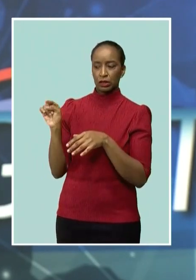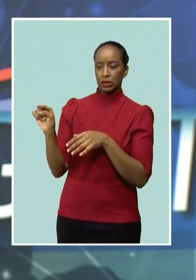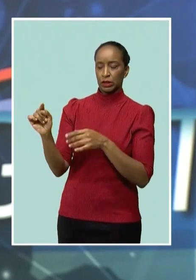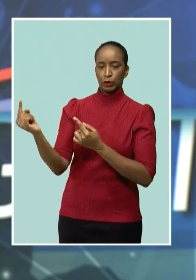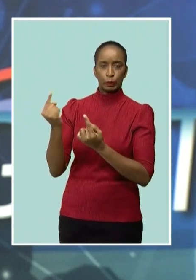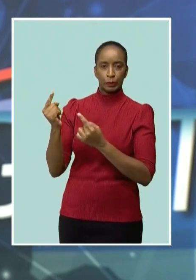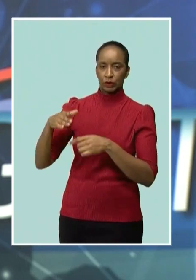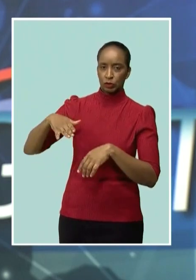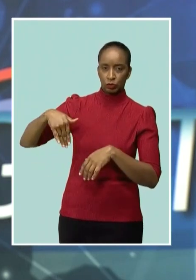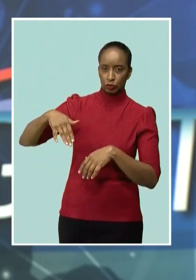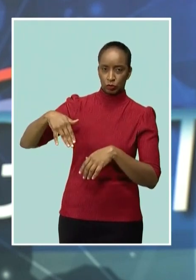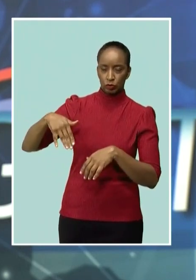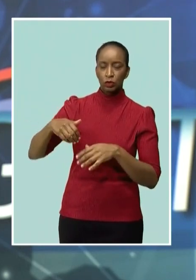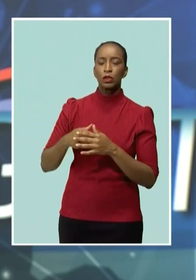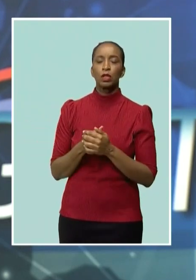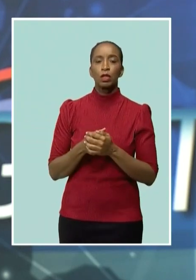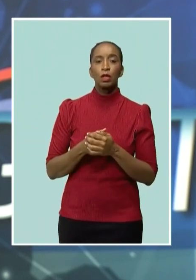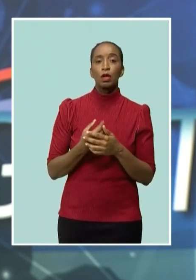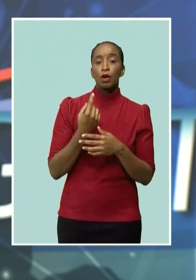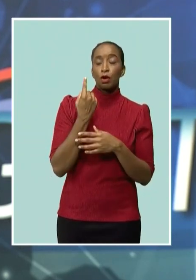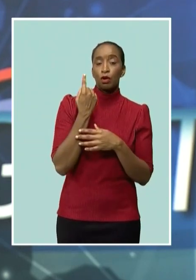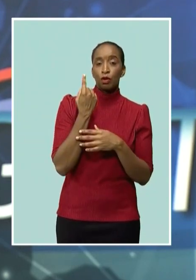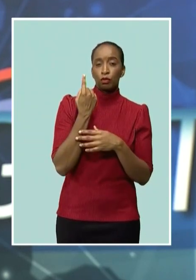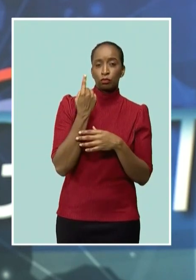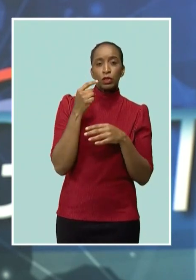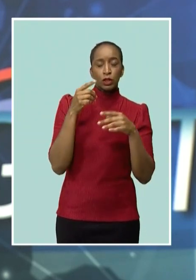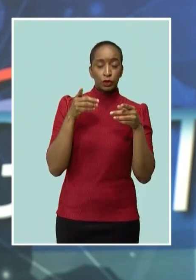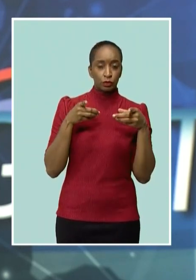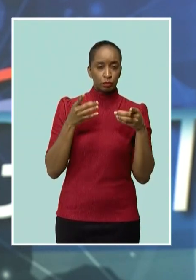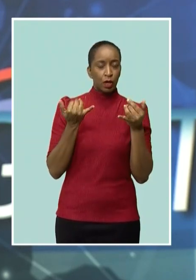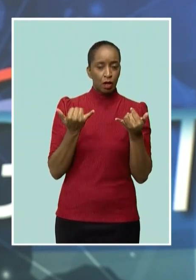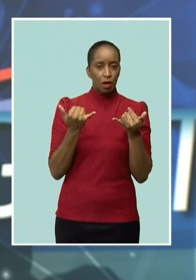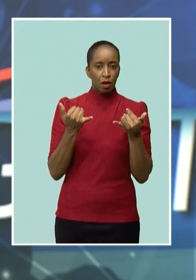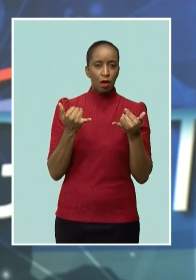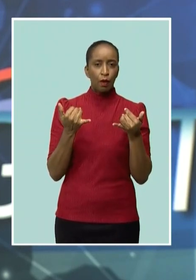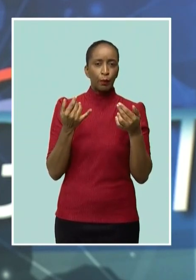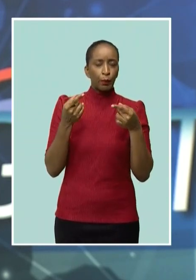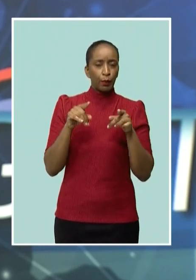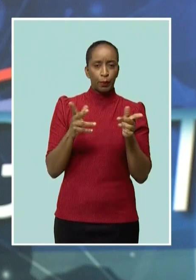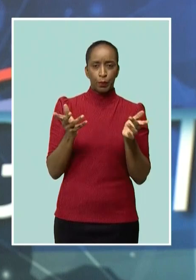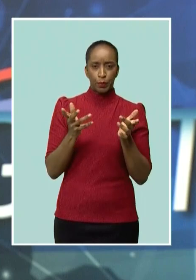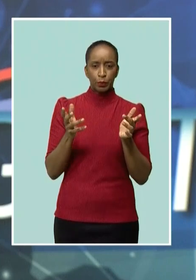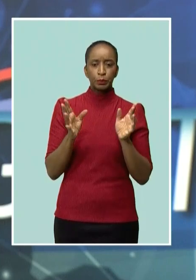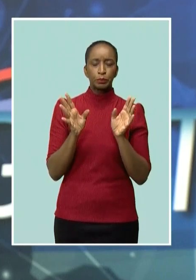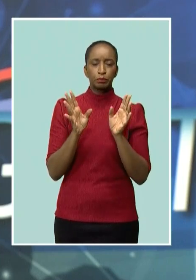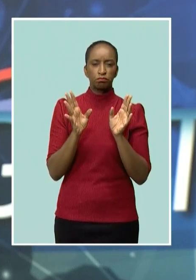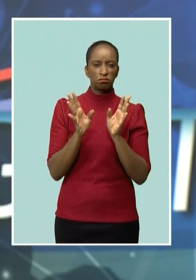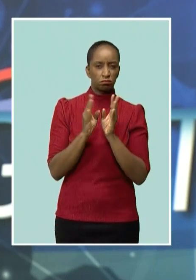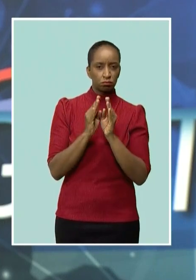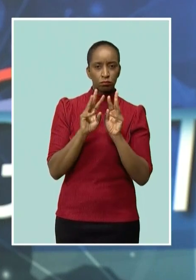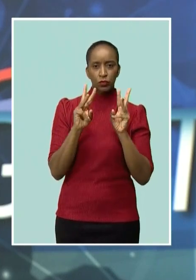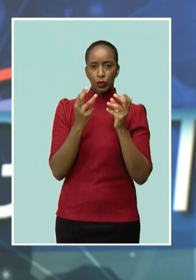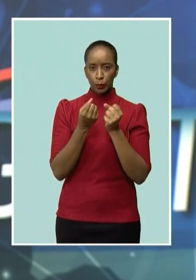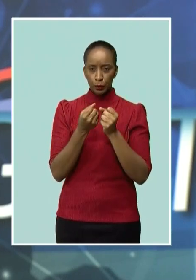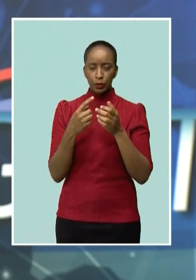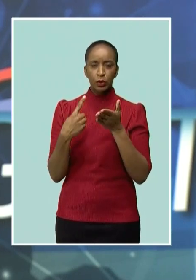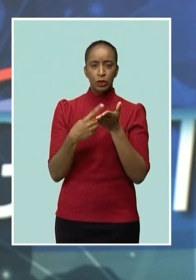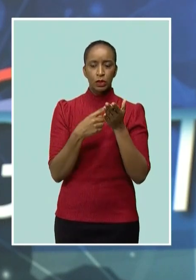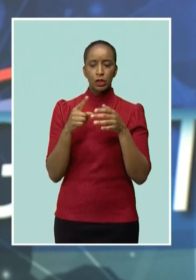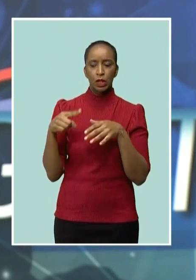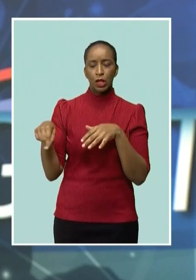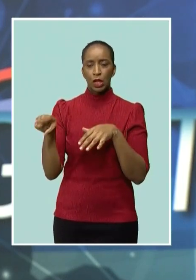on the sidelines of a 4-day summit on the rehabilitation and reintegration of sex offenders into the society at the Radisson